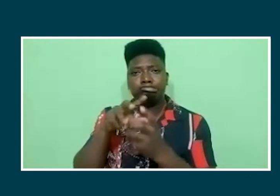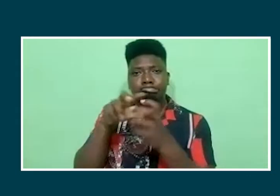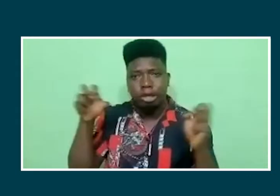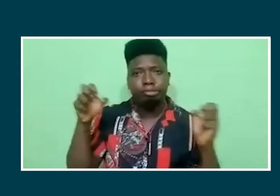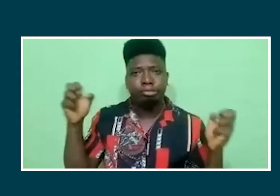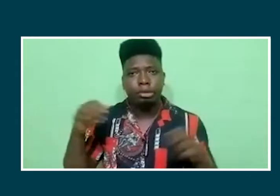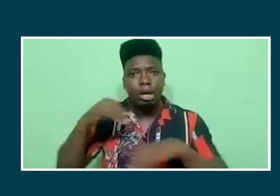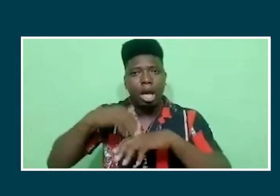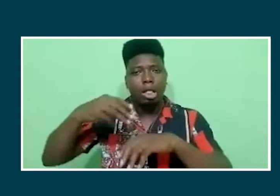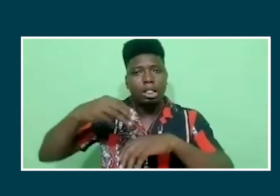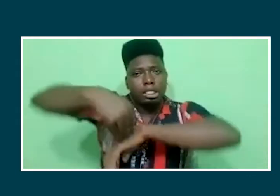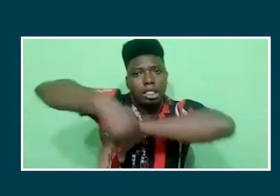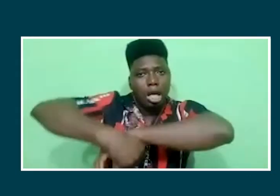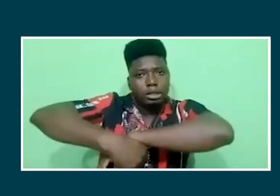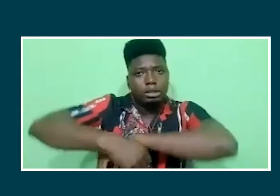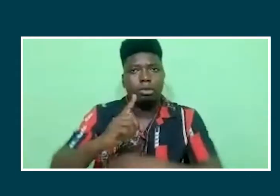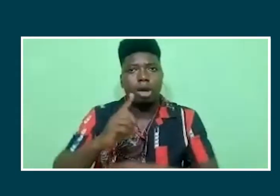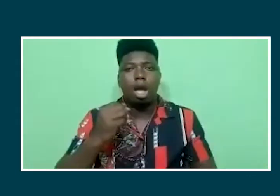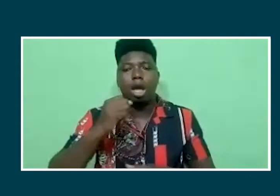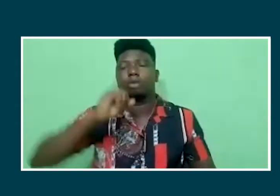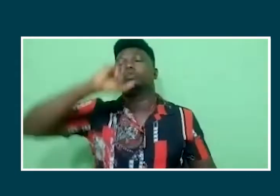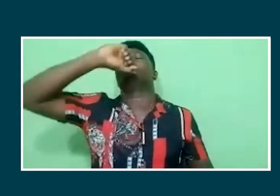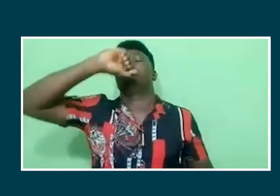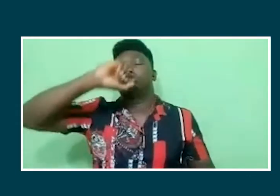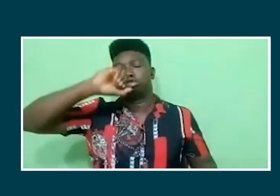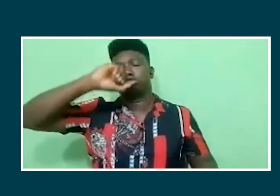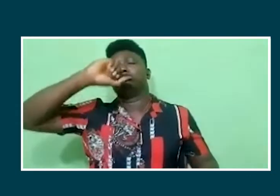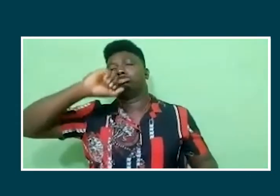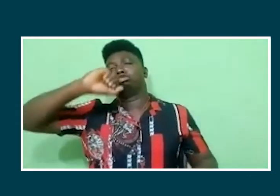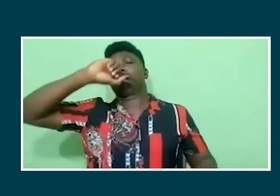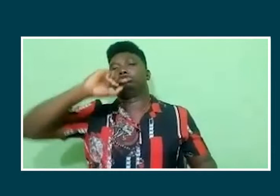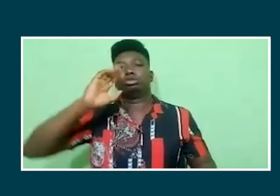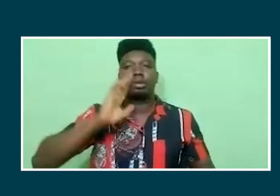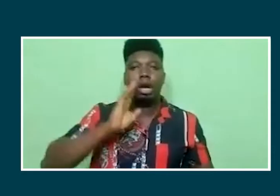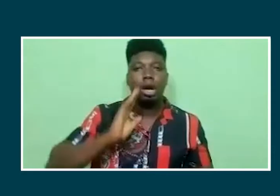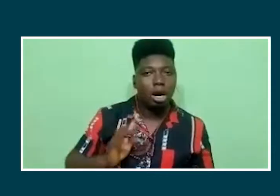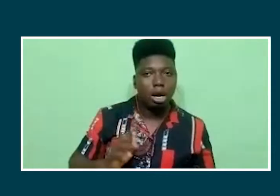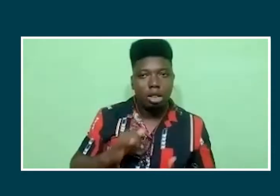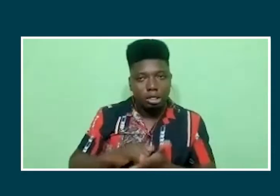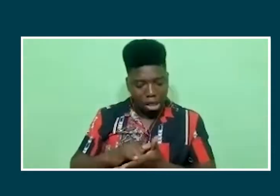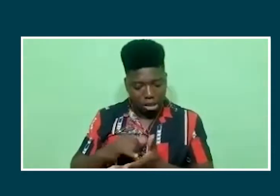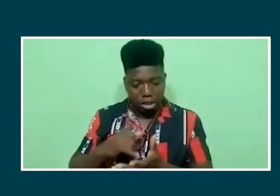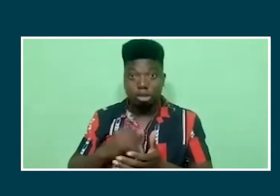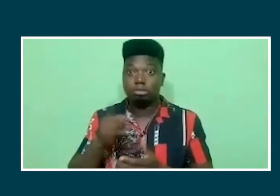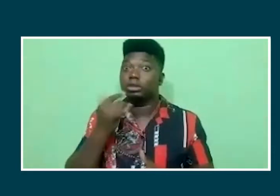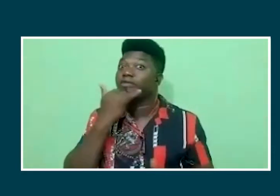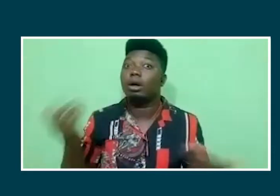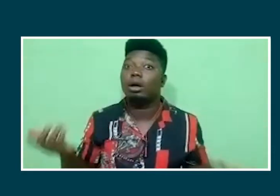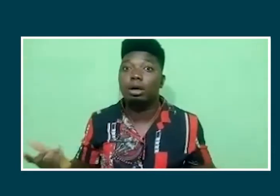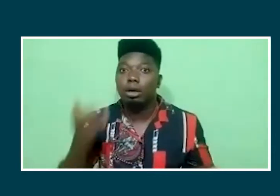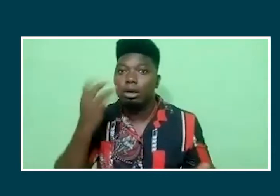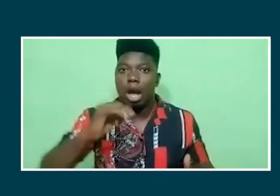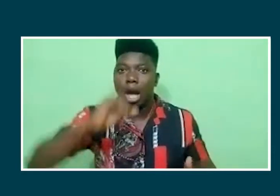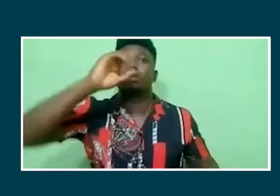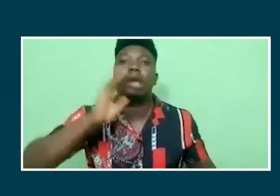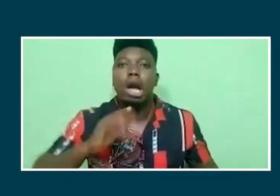beer. So now everyone was like, it was her fault. Why was she drinking beer during midnight?